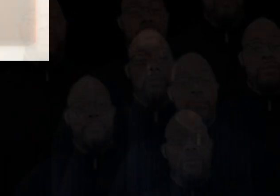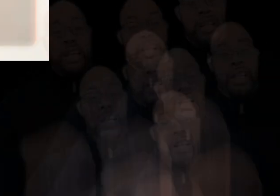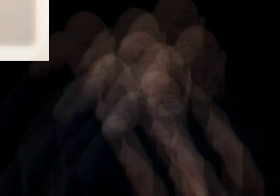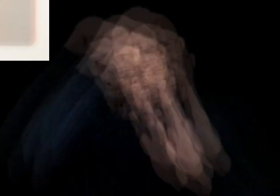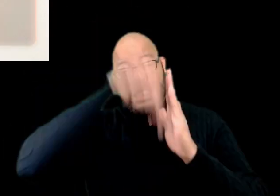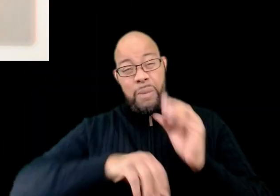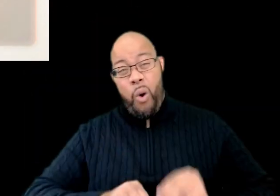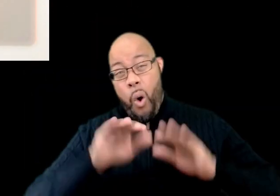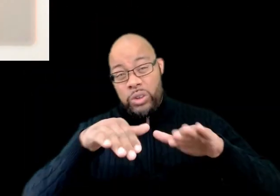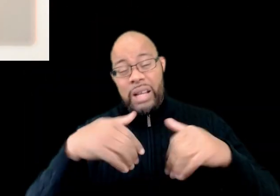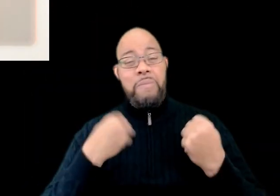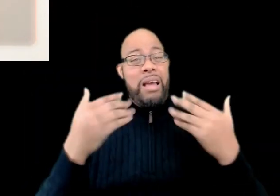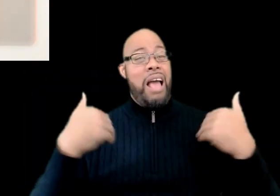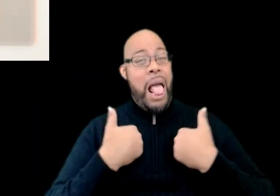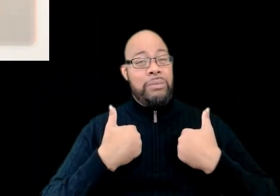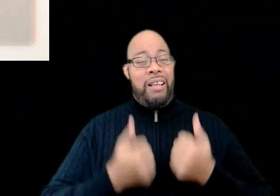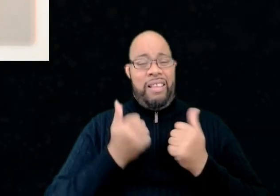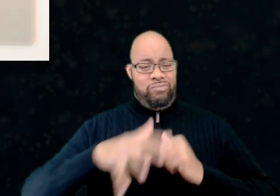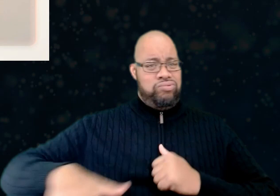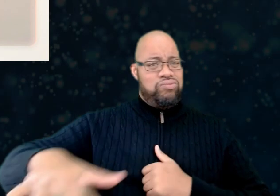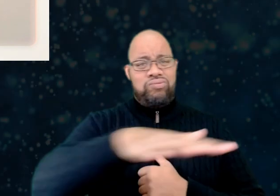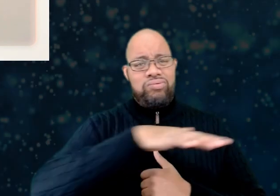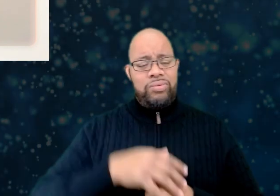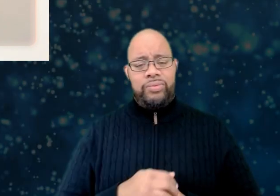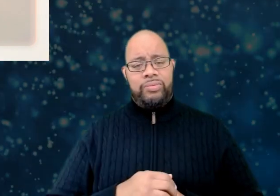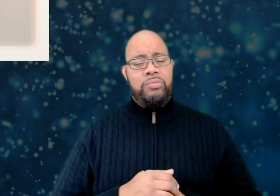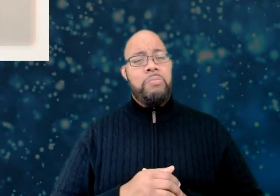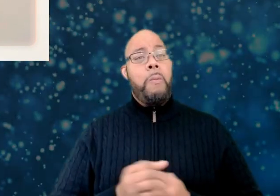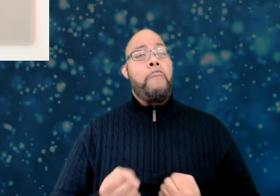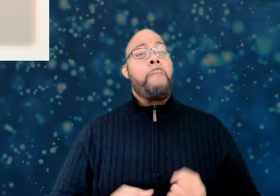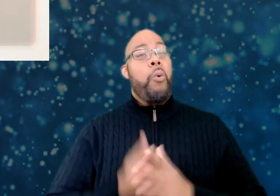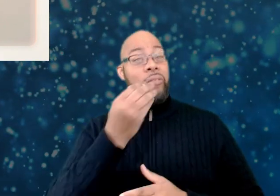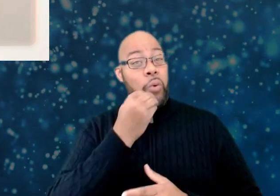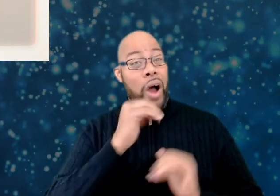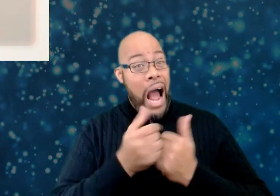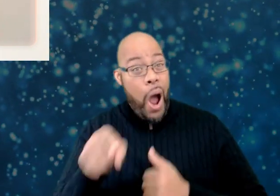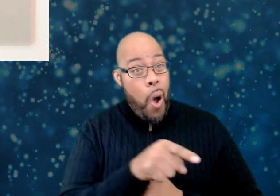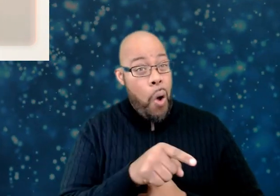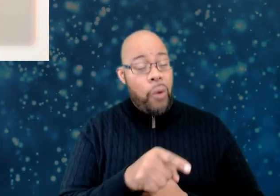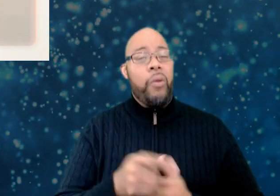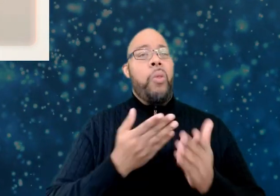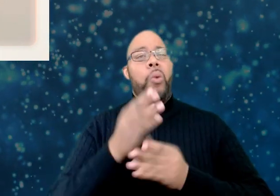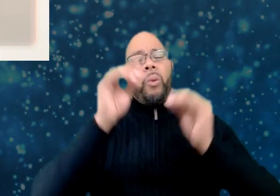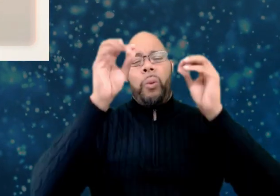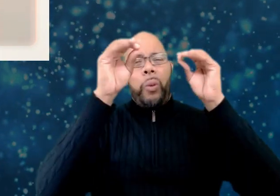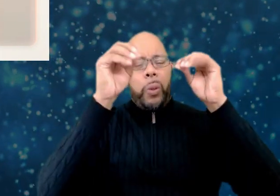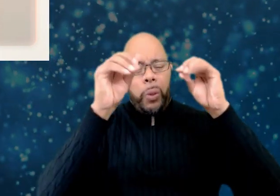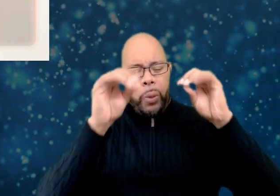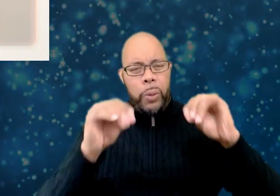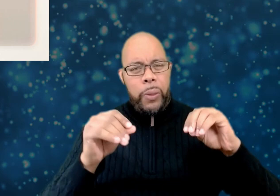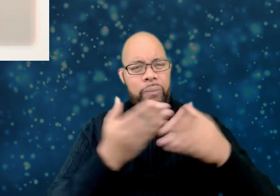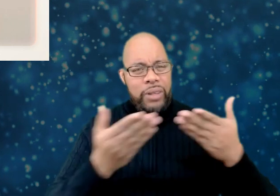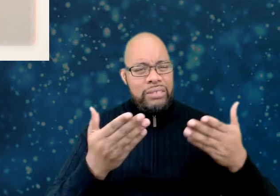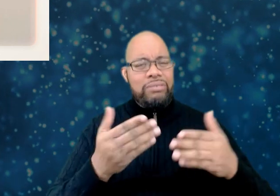On the depths of the sea floor, there are many animals that live and thrive. Much of the nutrients supplied to these benthic creatures comes